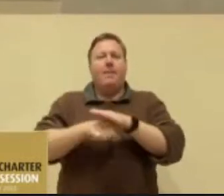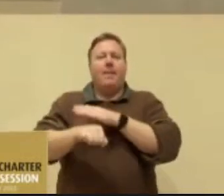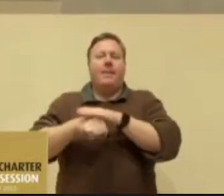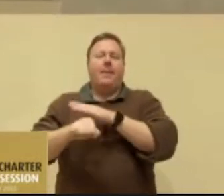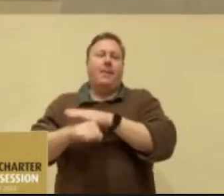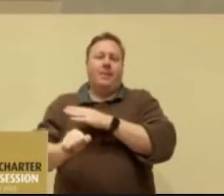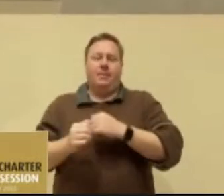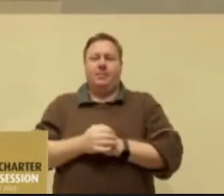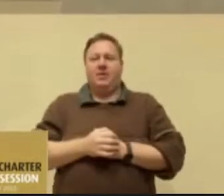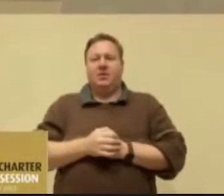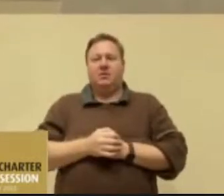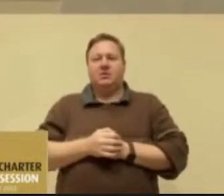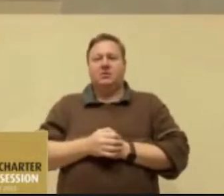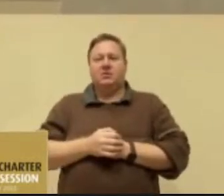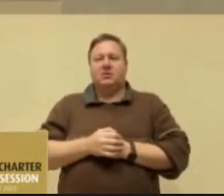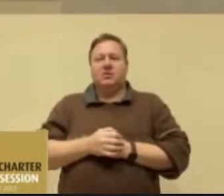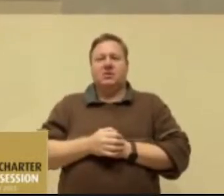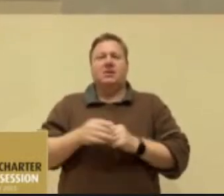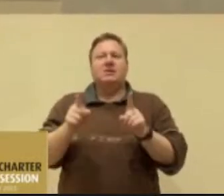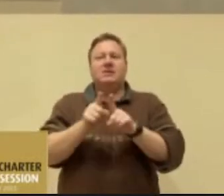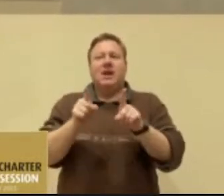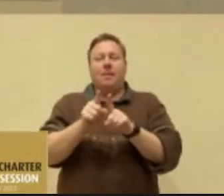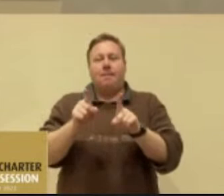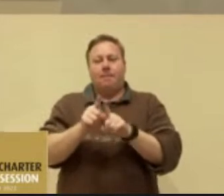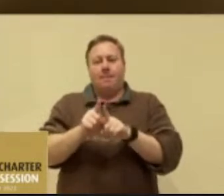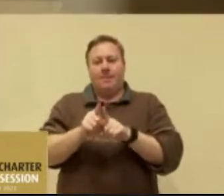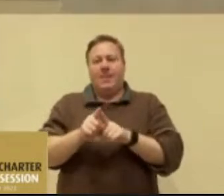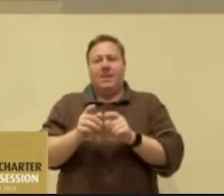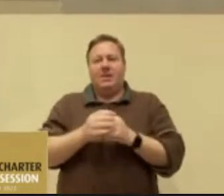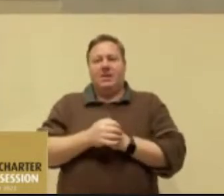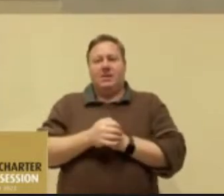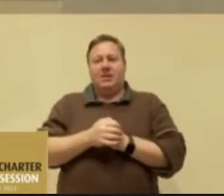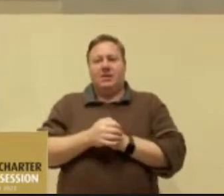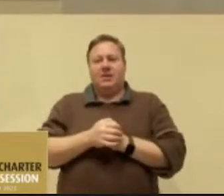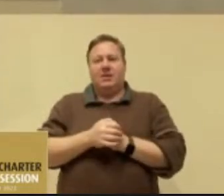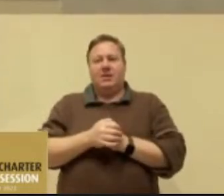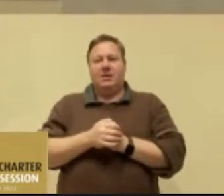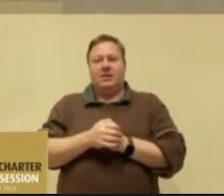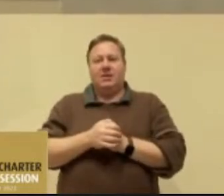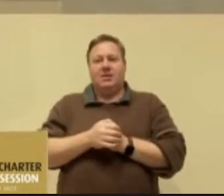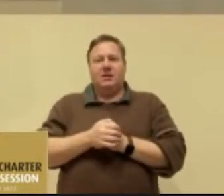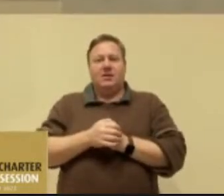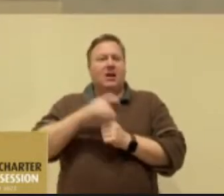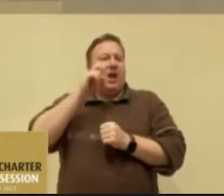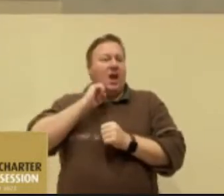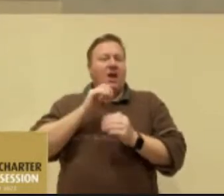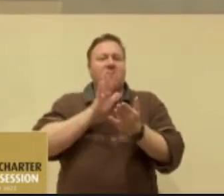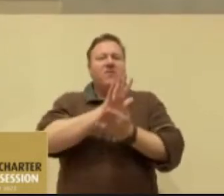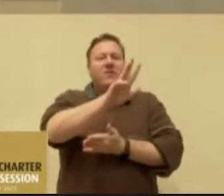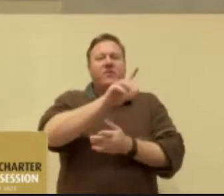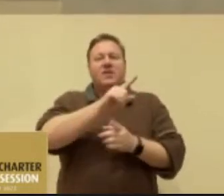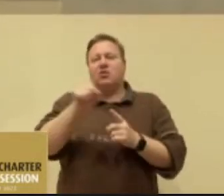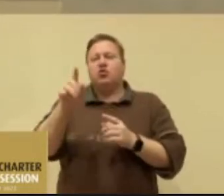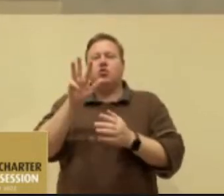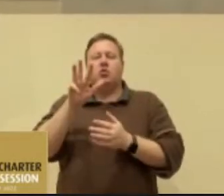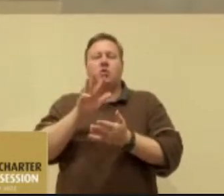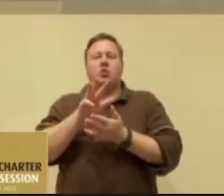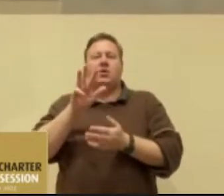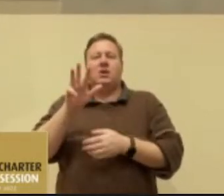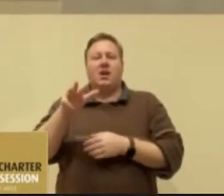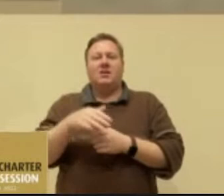year there was also delivery of of of children between age 15 to 19.